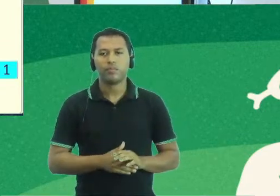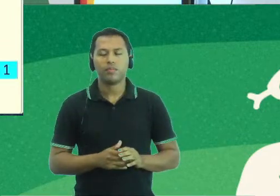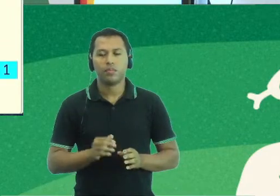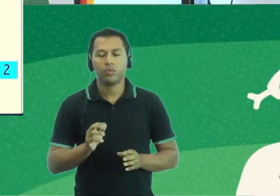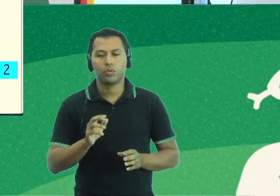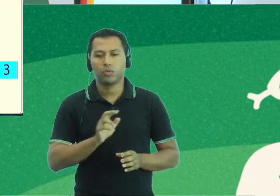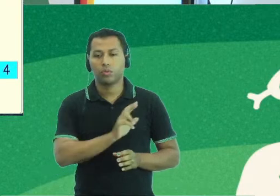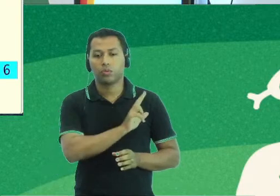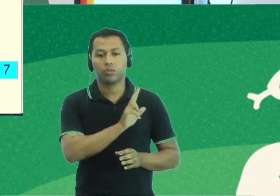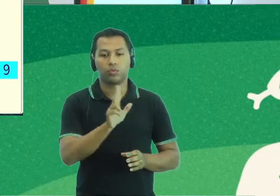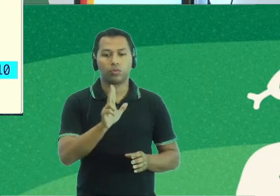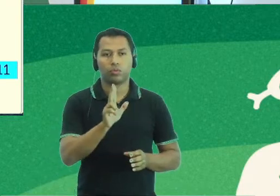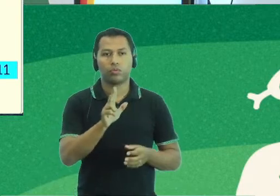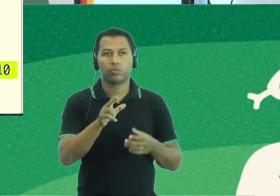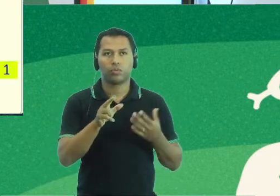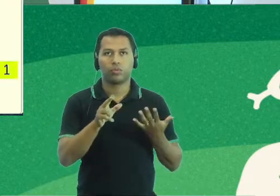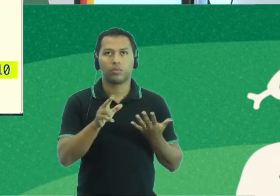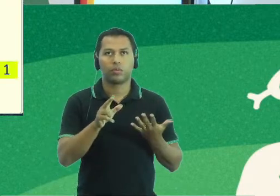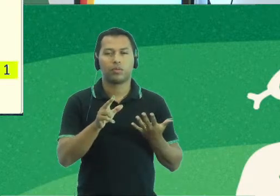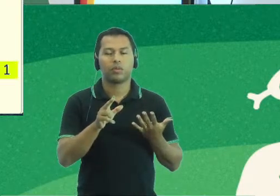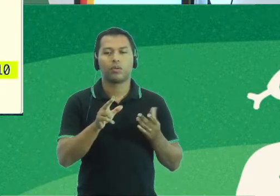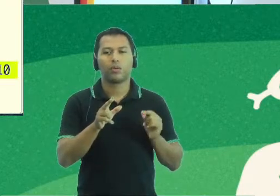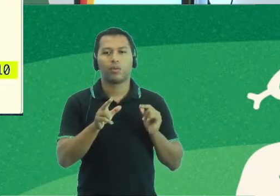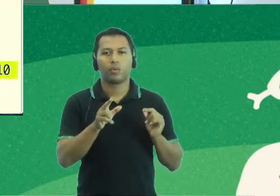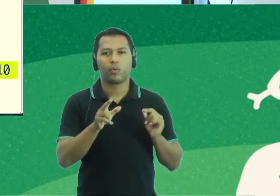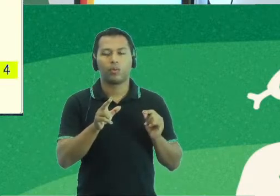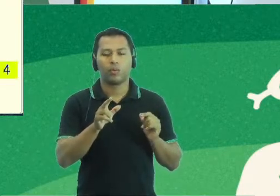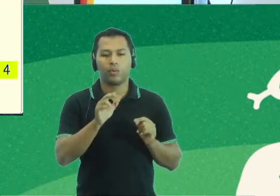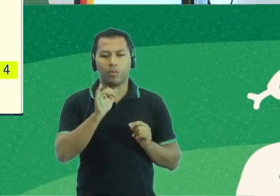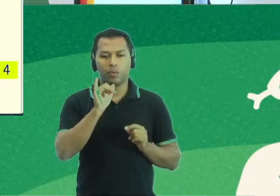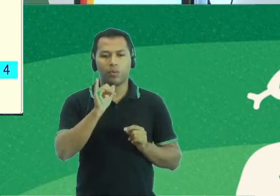file. So I'll just import ISS, that was the name of the module.